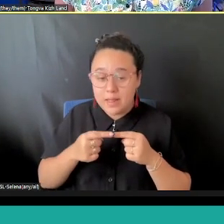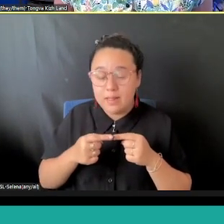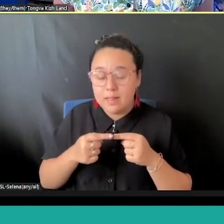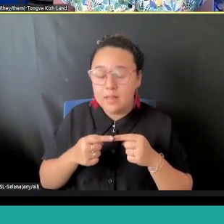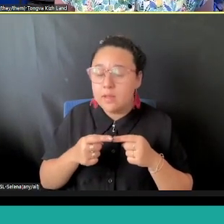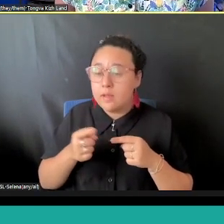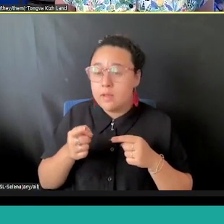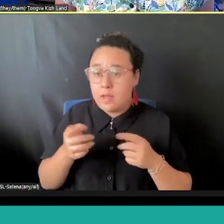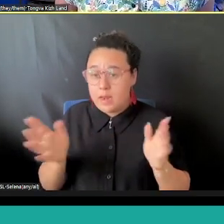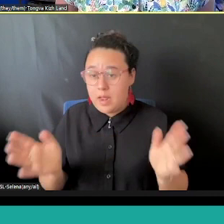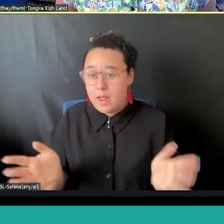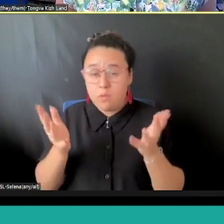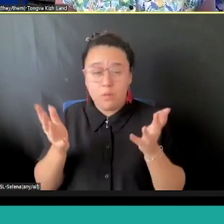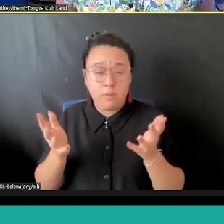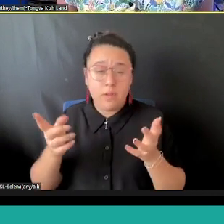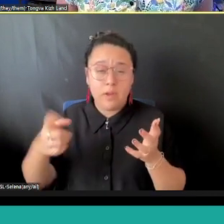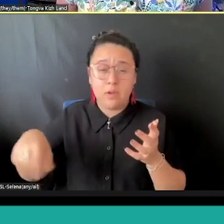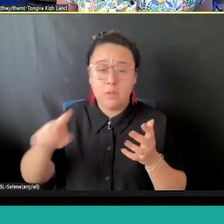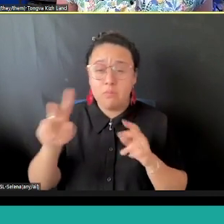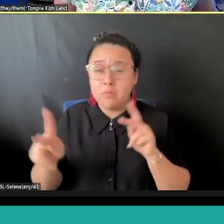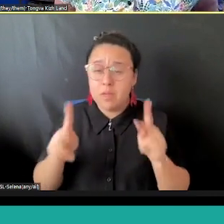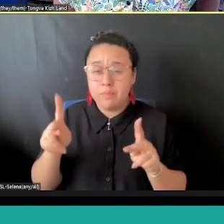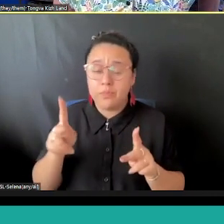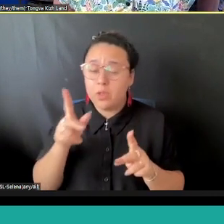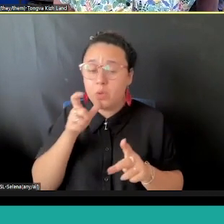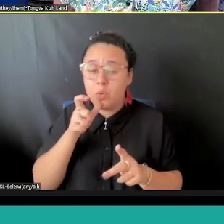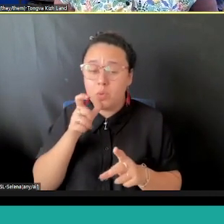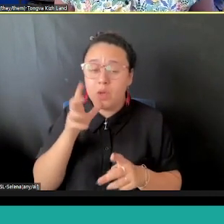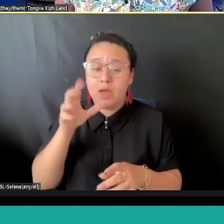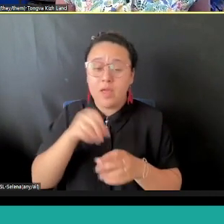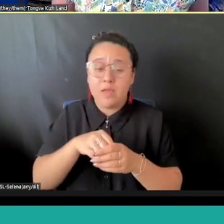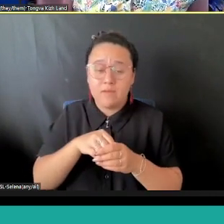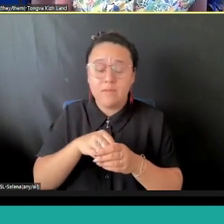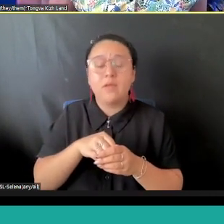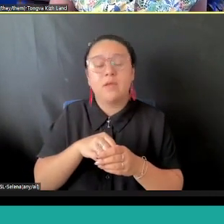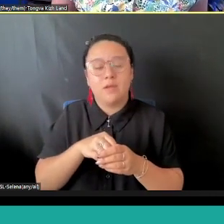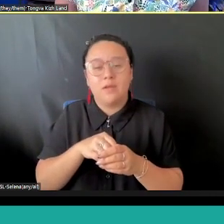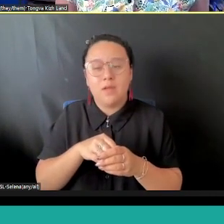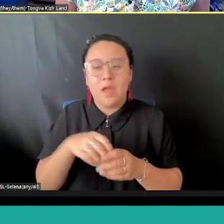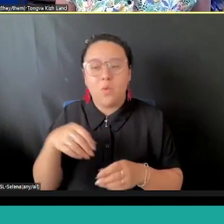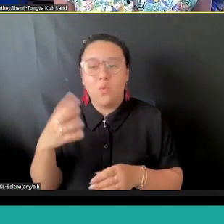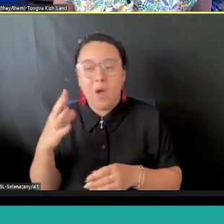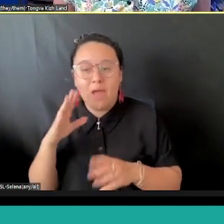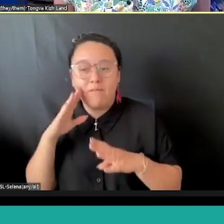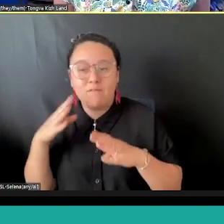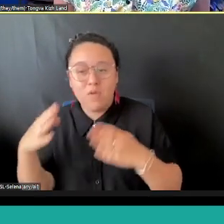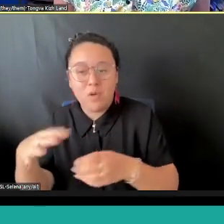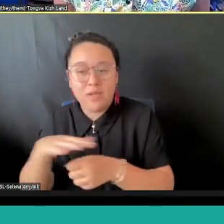position at a white institution, a culturally specific institution, and you just need that support. Chantal was a fellow.